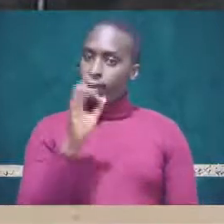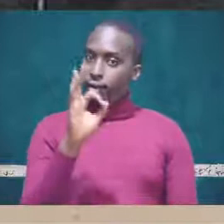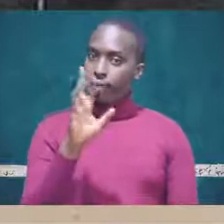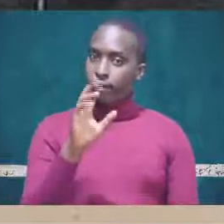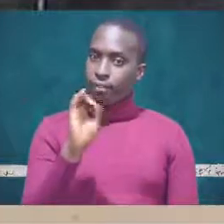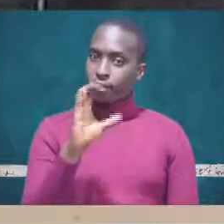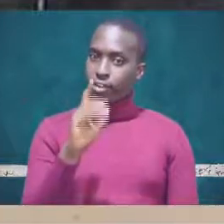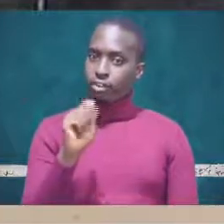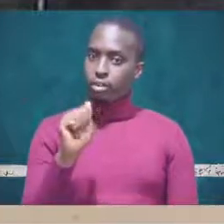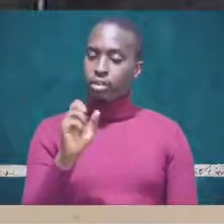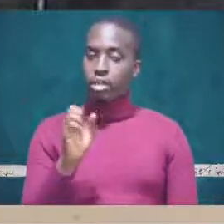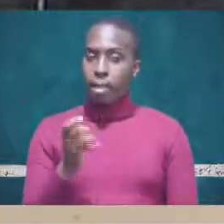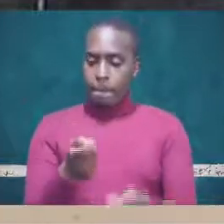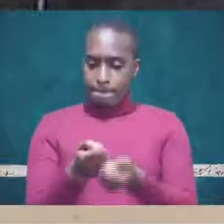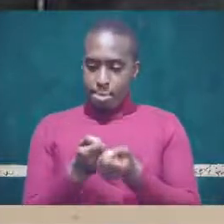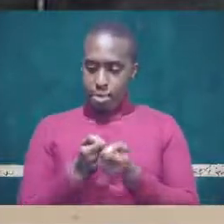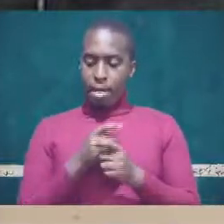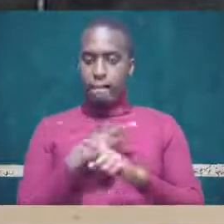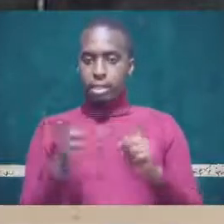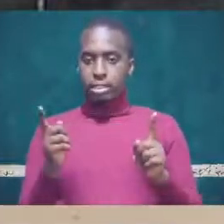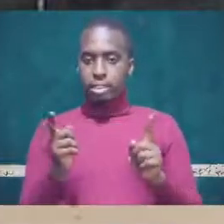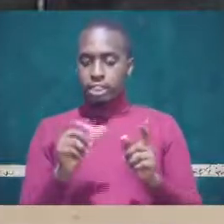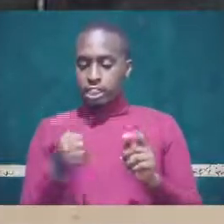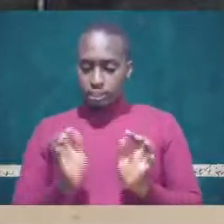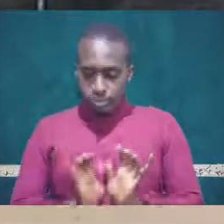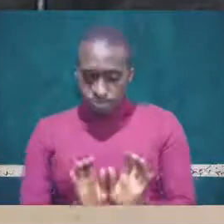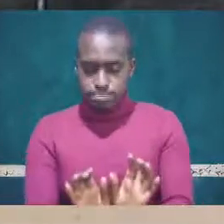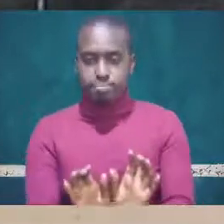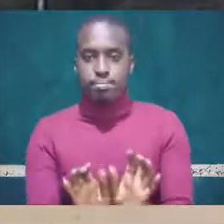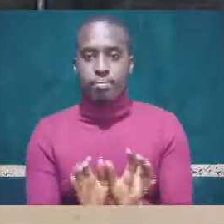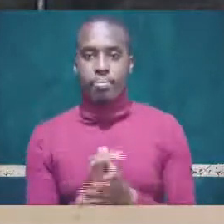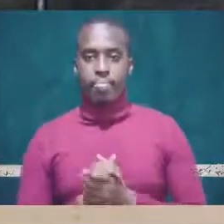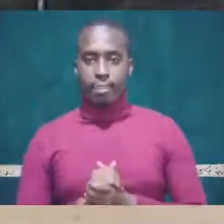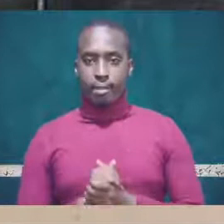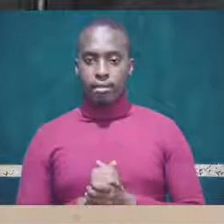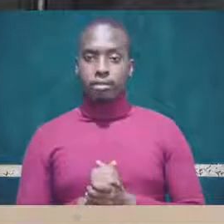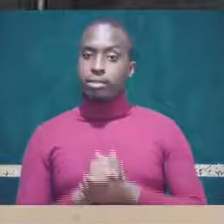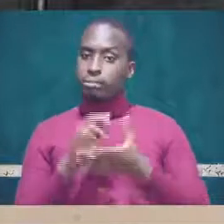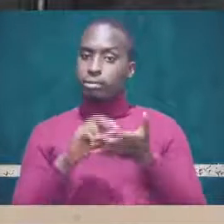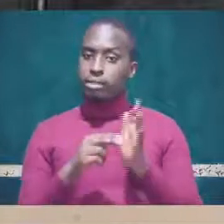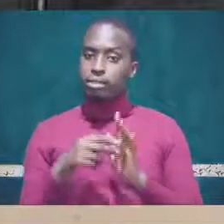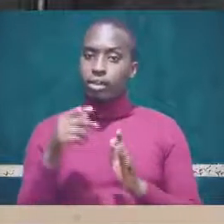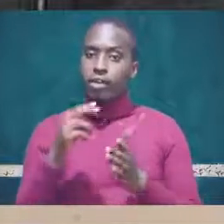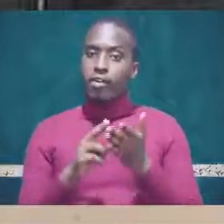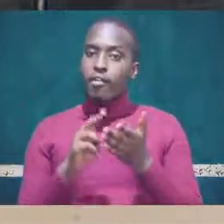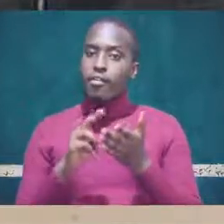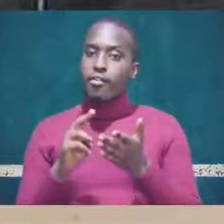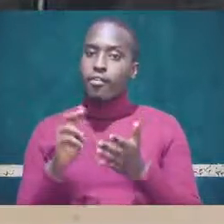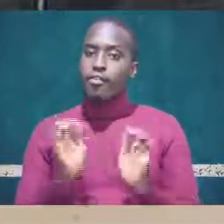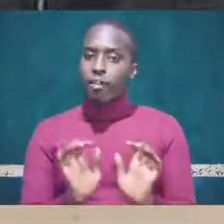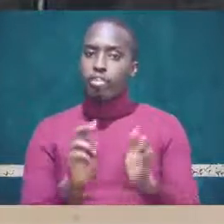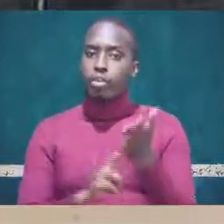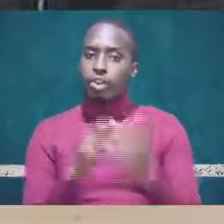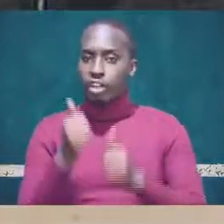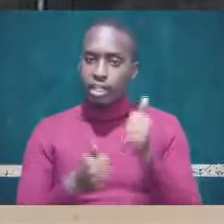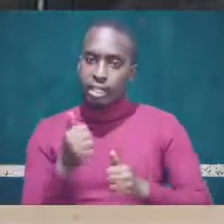back. But the engine is pushing the tractor forward. So what force are we going to use? Are we going to use